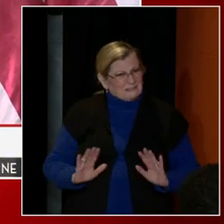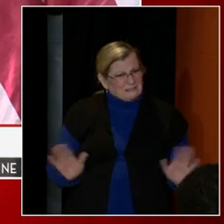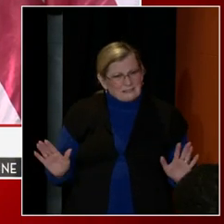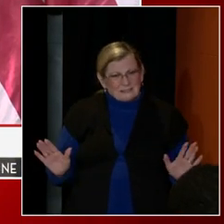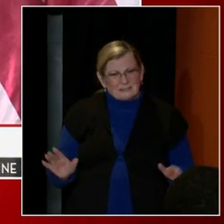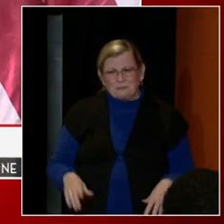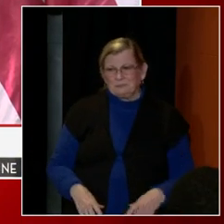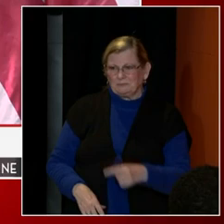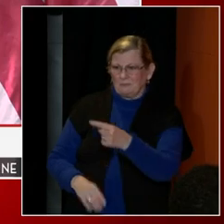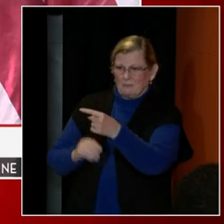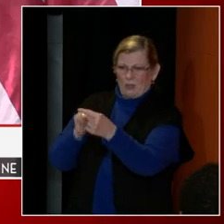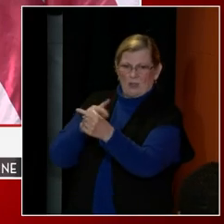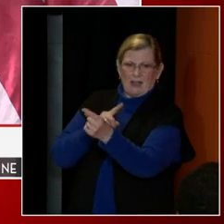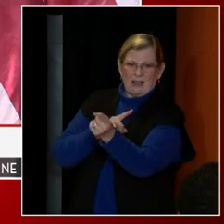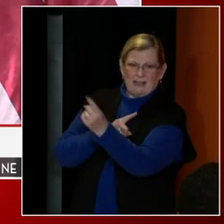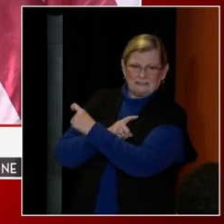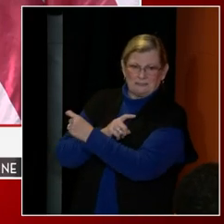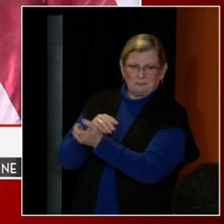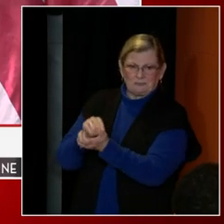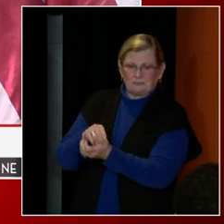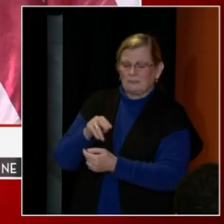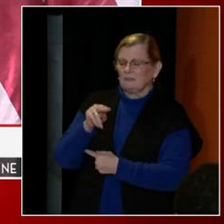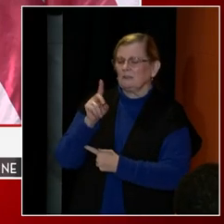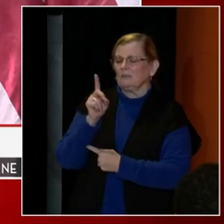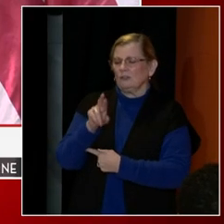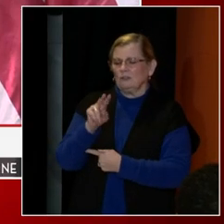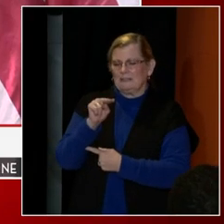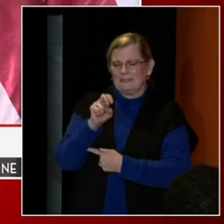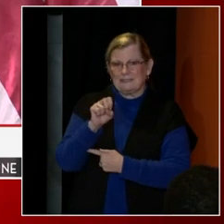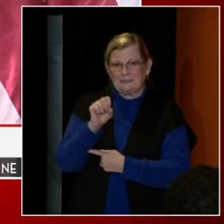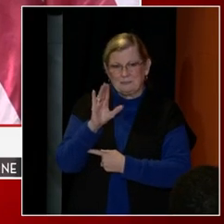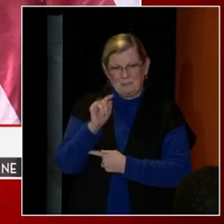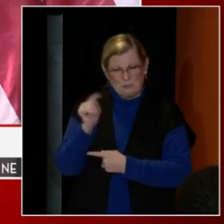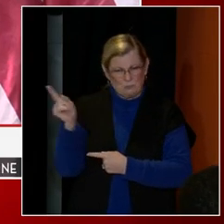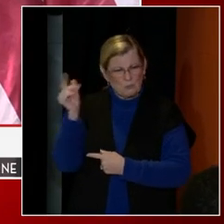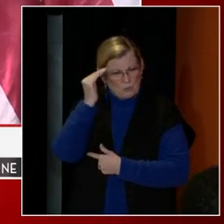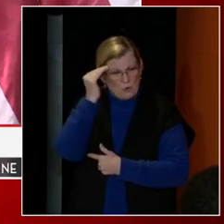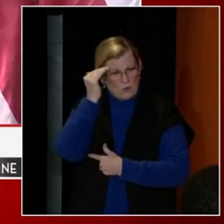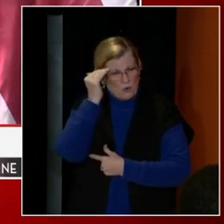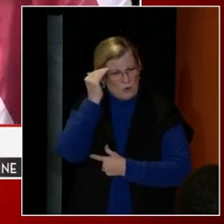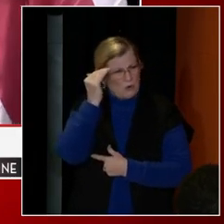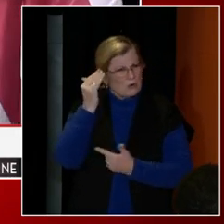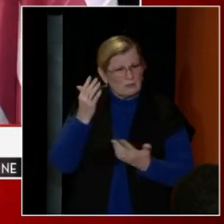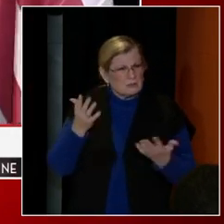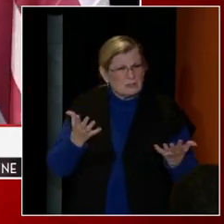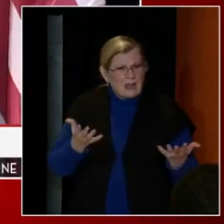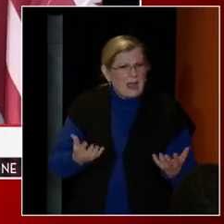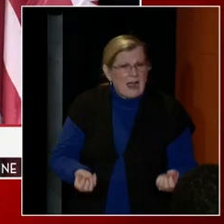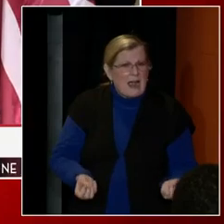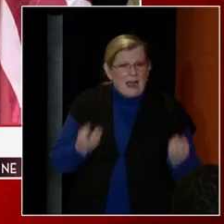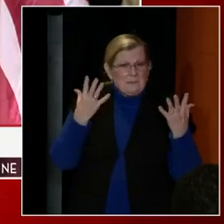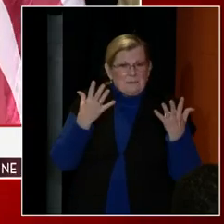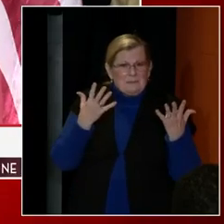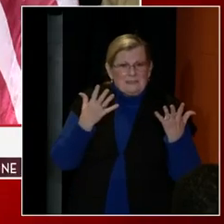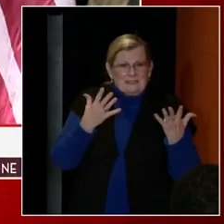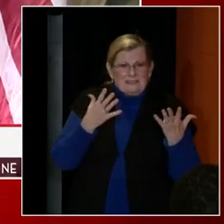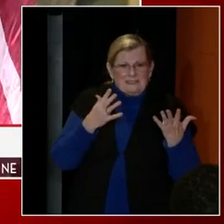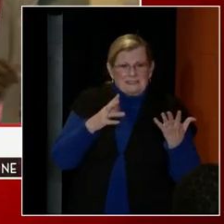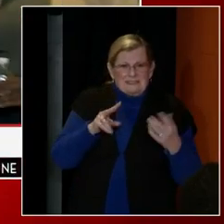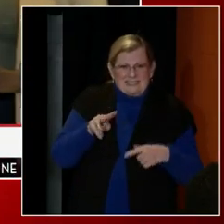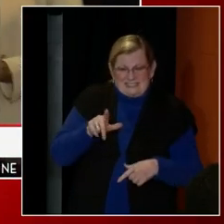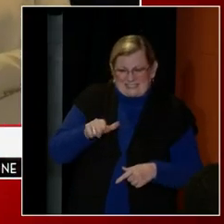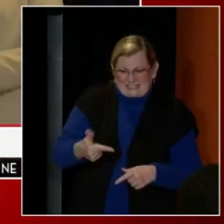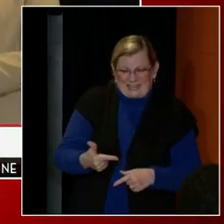if I could ask Dr. Nesbitt, following up on the allotments, do you know yet what the next allotment from the federal government will be, how many doses